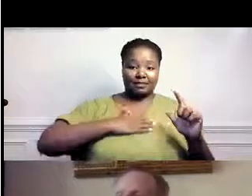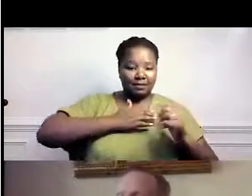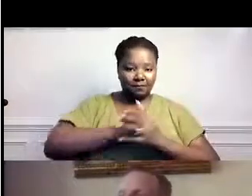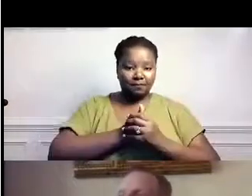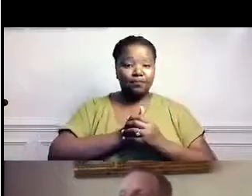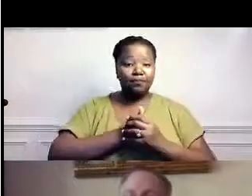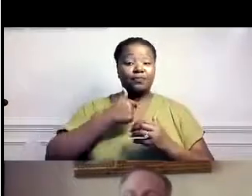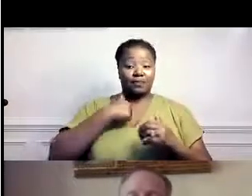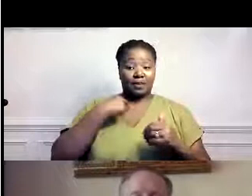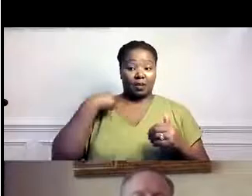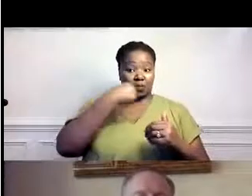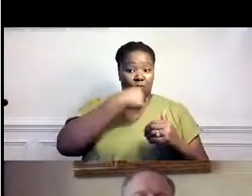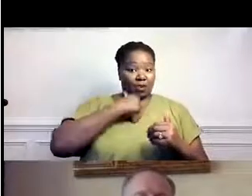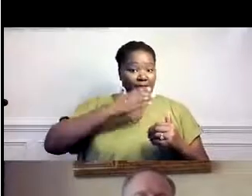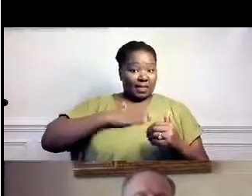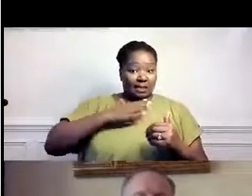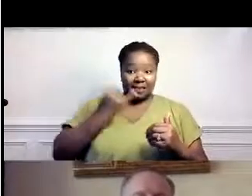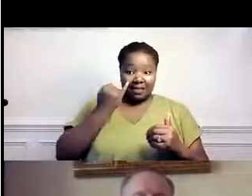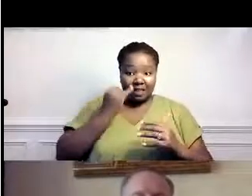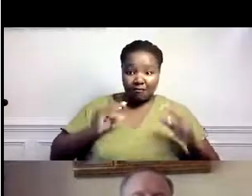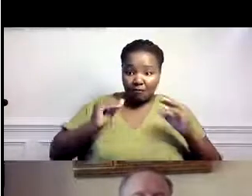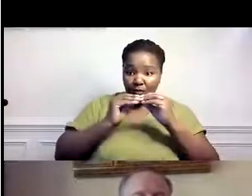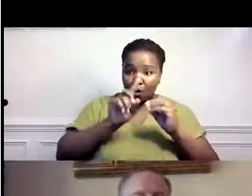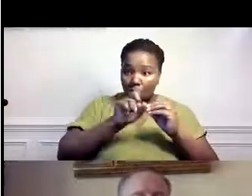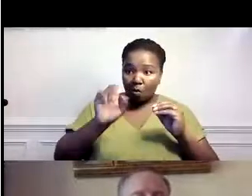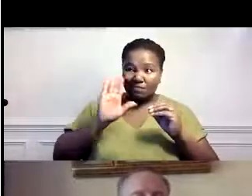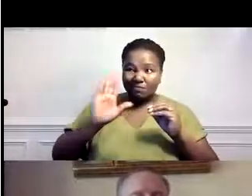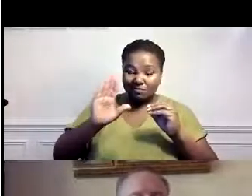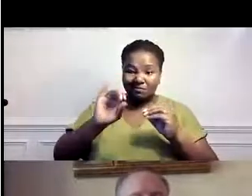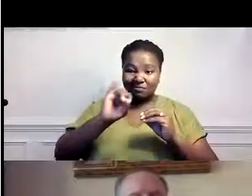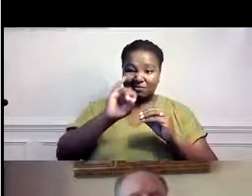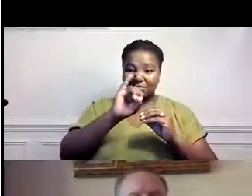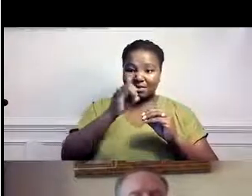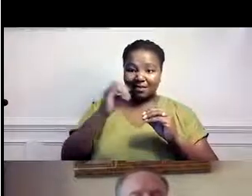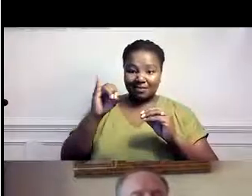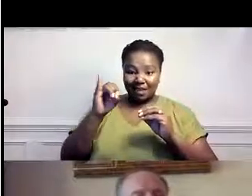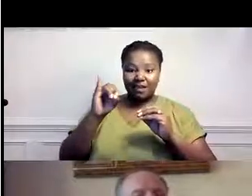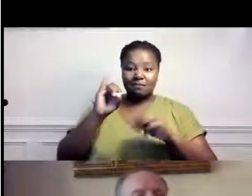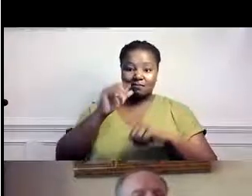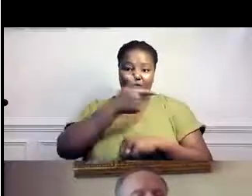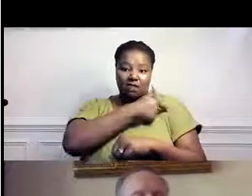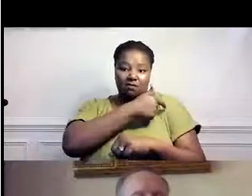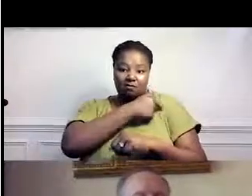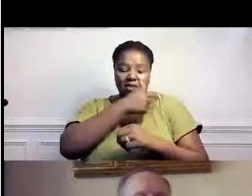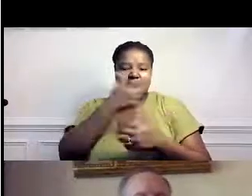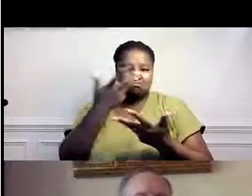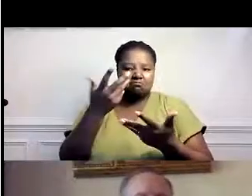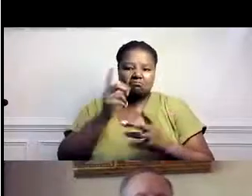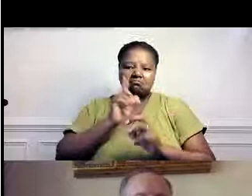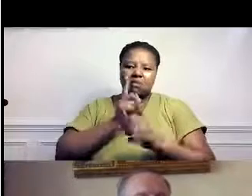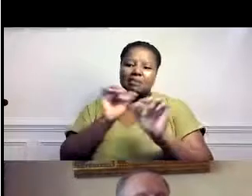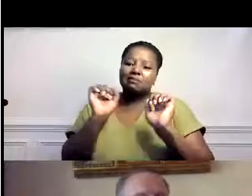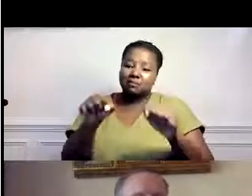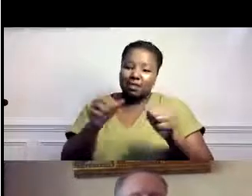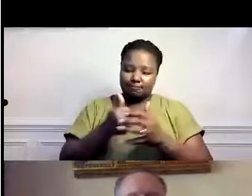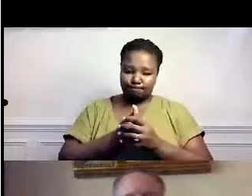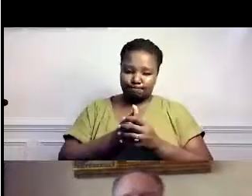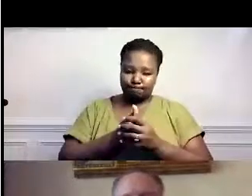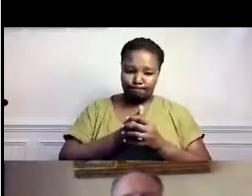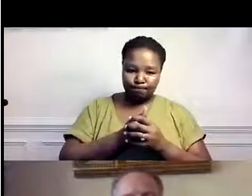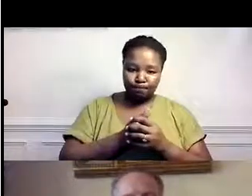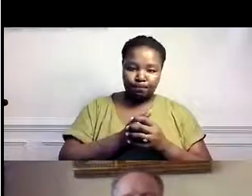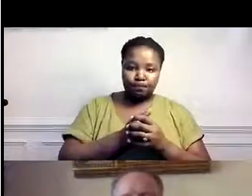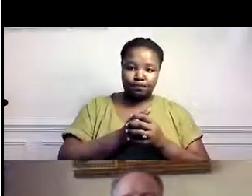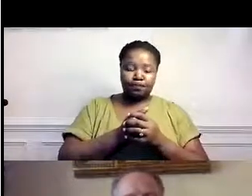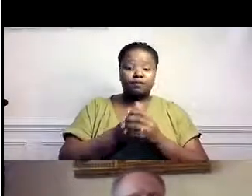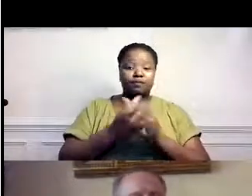to answer more questions about the Johnson & Johnson vaccine when the question and answer period comes up. So again,